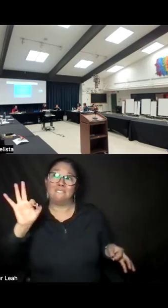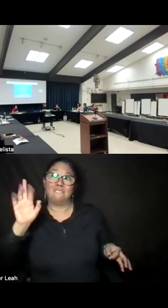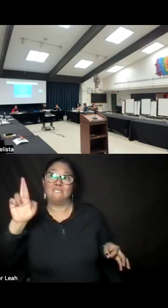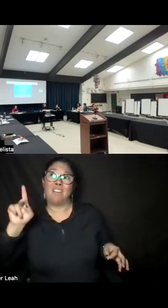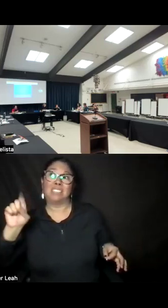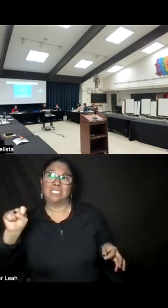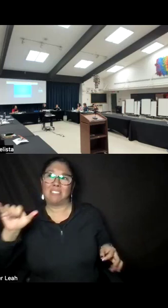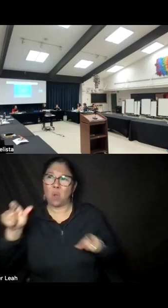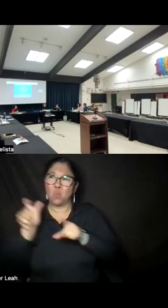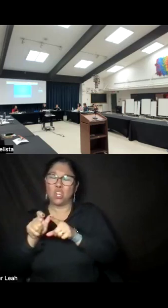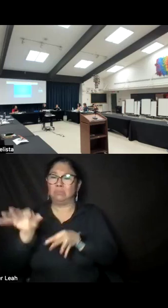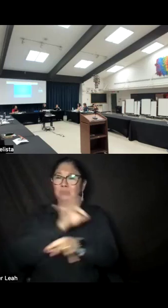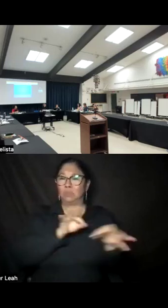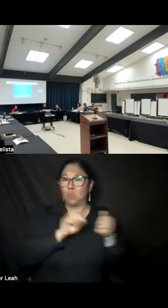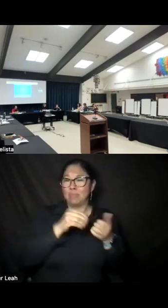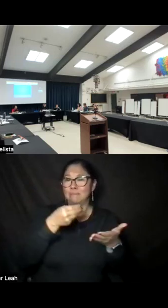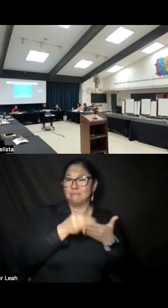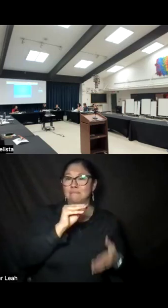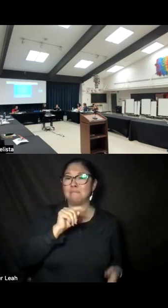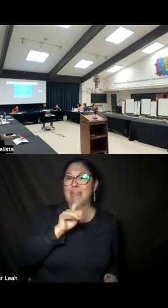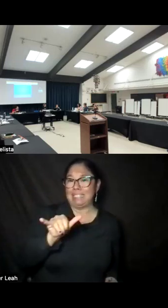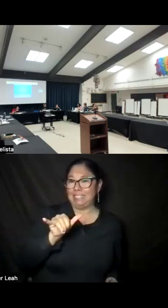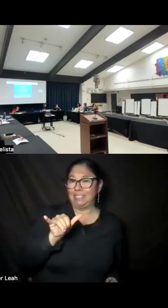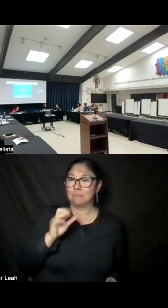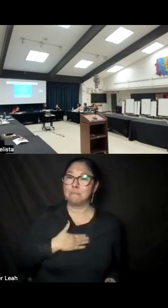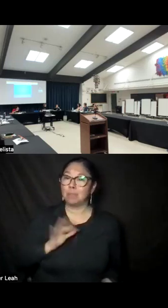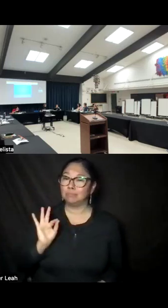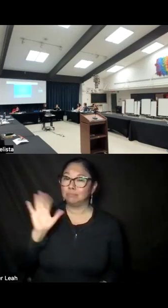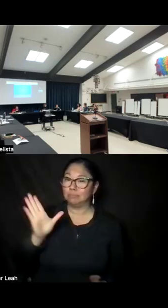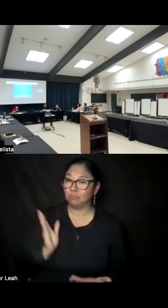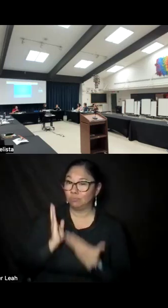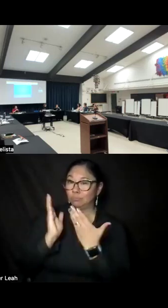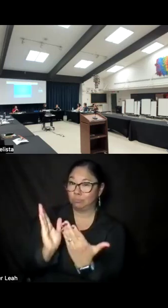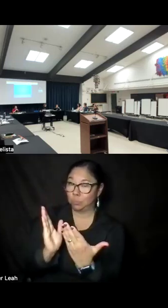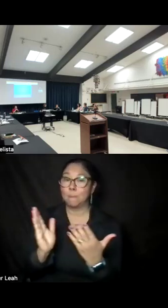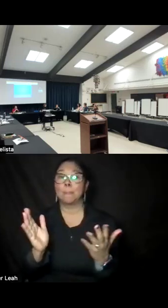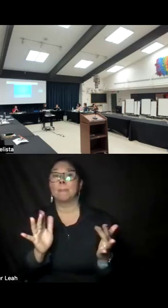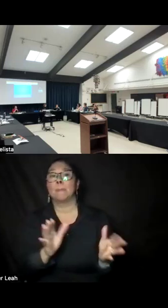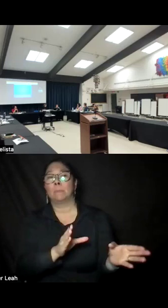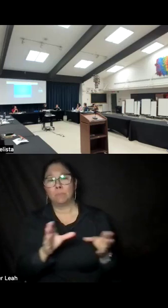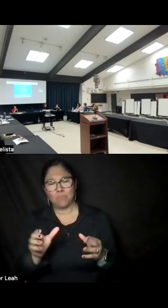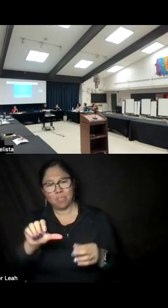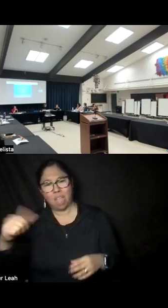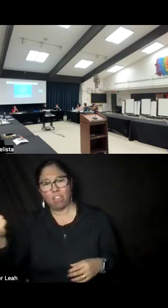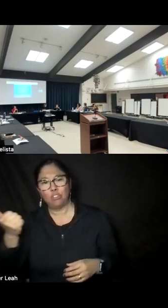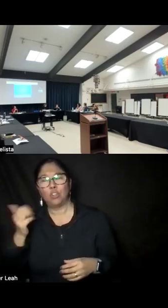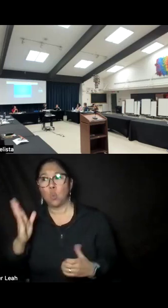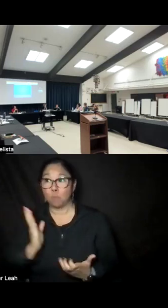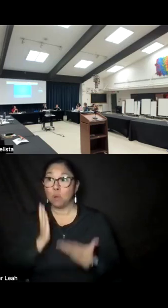funds. Just a suggestion on that note. And then looking at your proposed